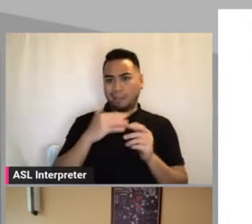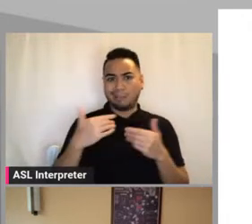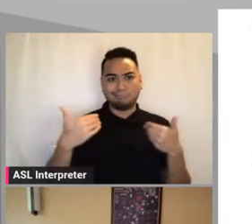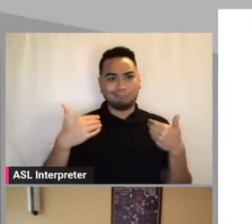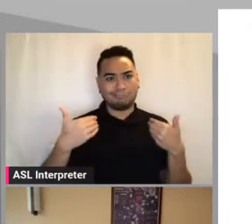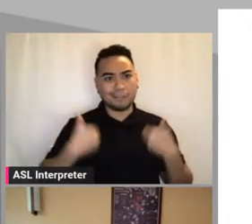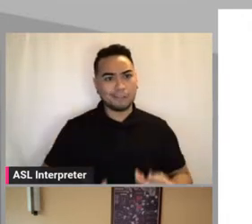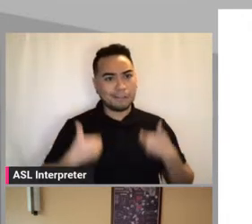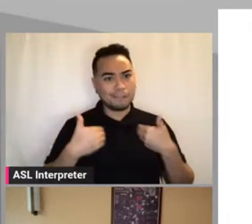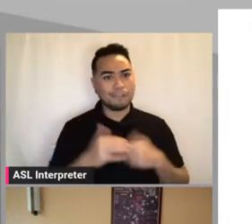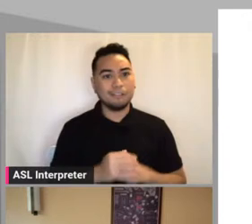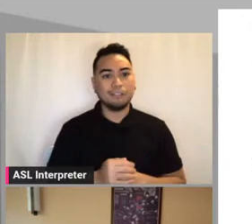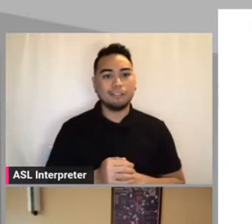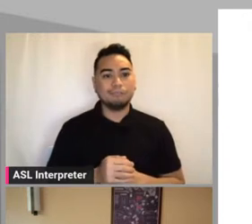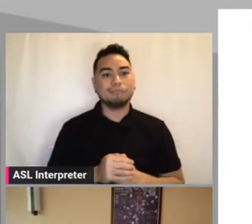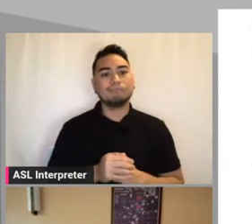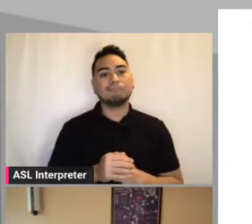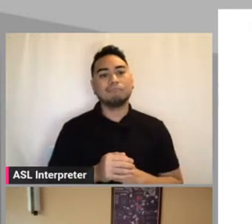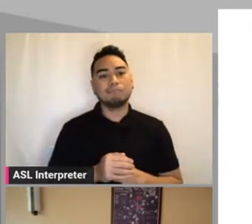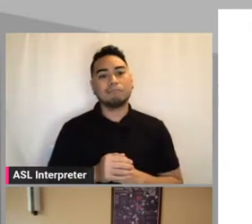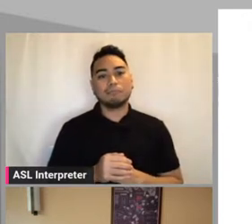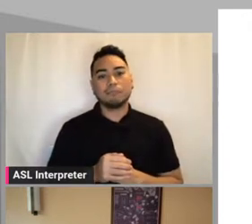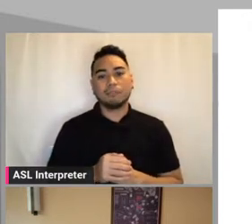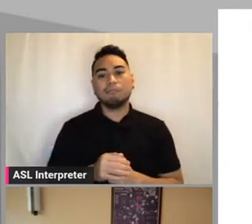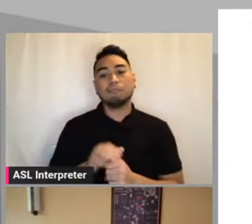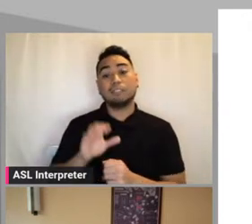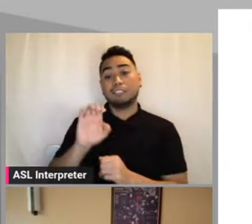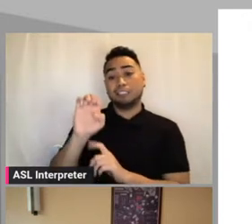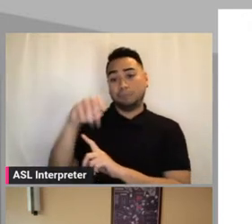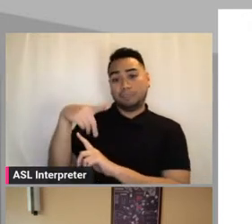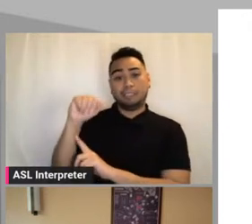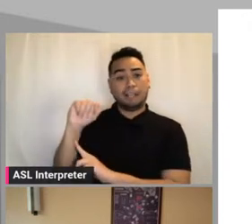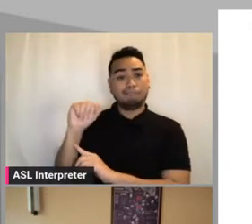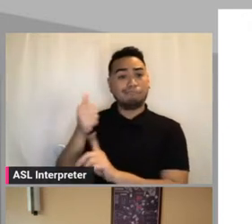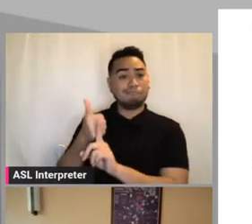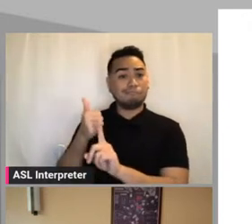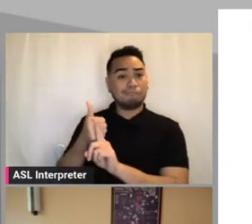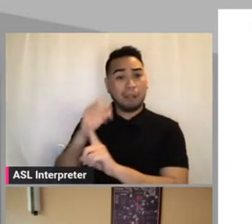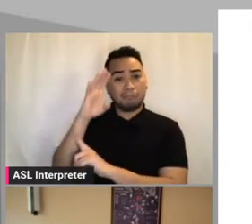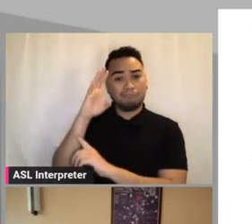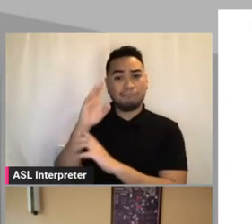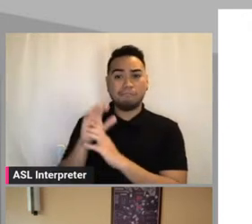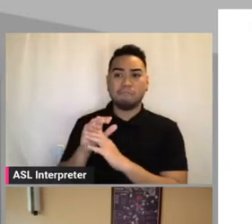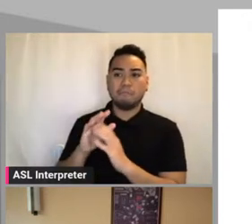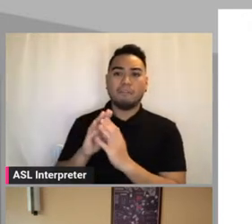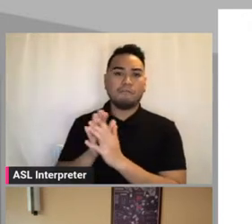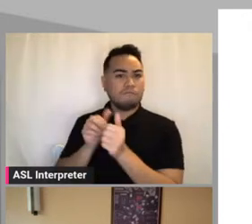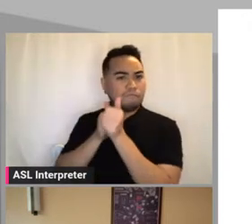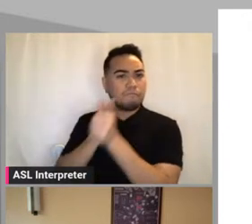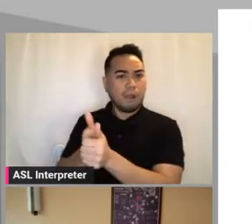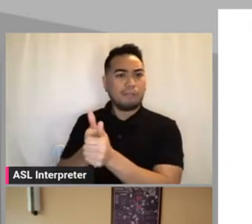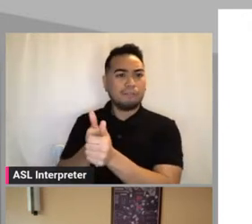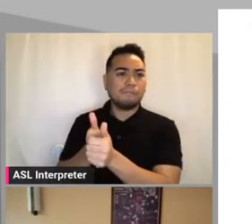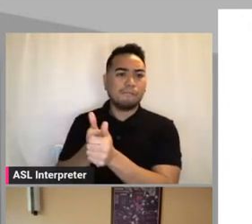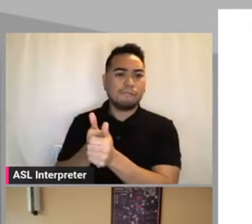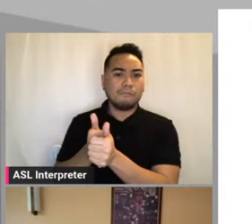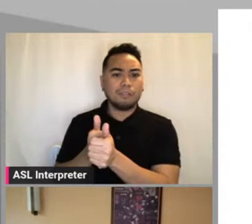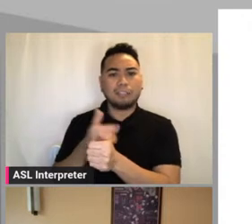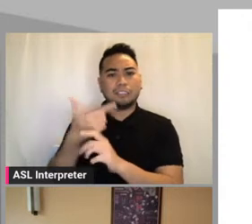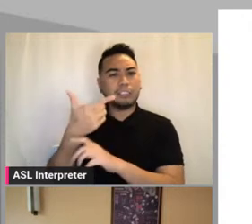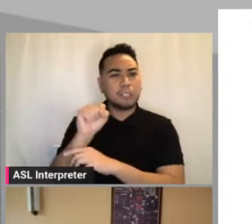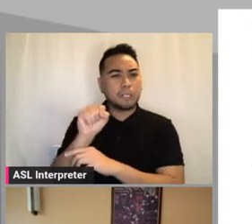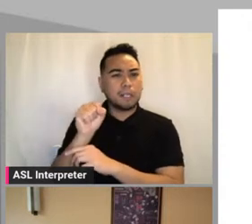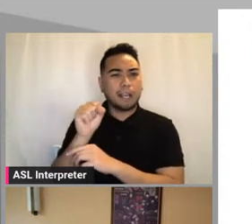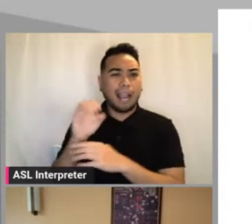making the Environmental Protection Agency a tool of the fossil fuel industry, turning the National Labor Relations